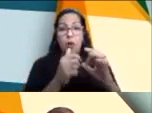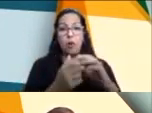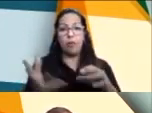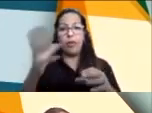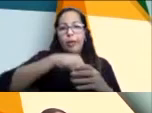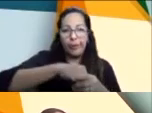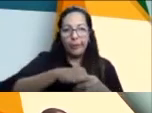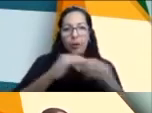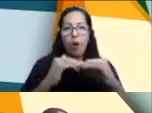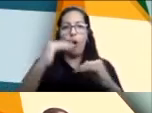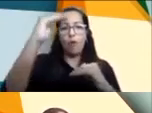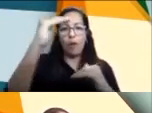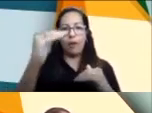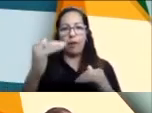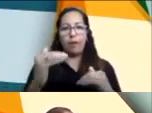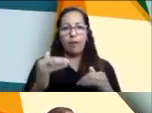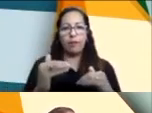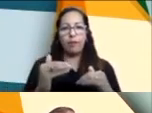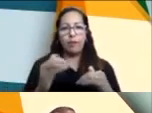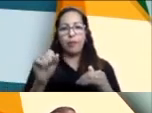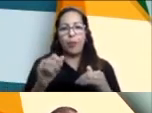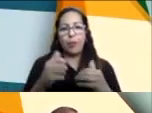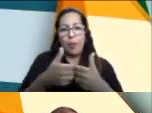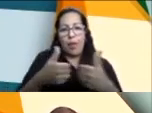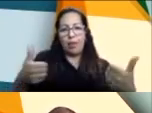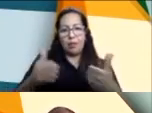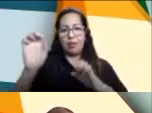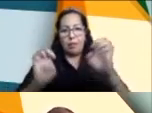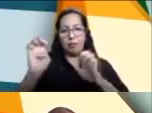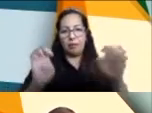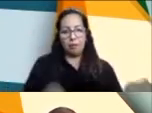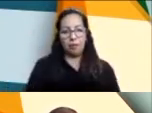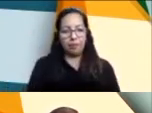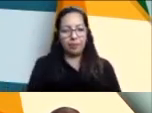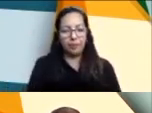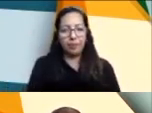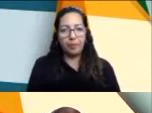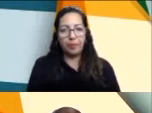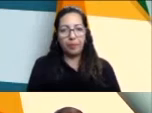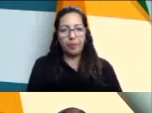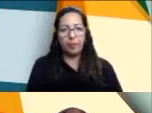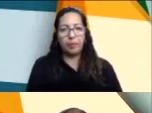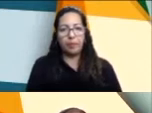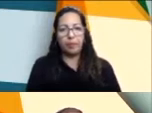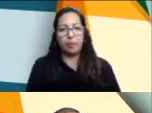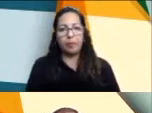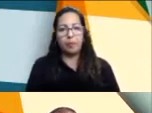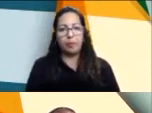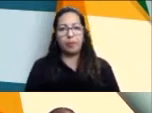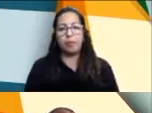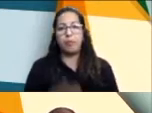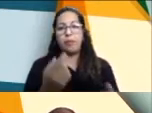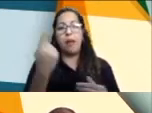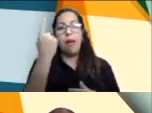be a criteria that's going to be evaluated separately. Again, this is something that the Department of